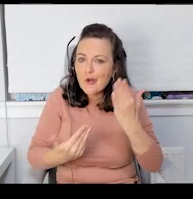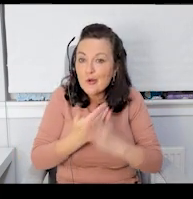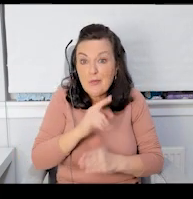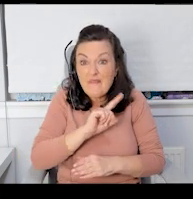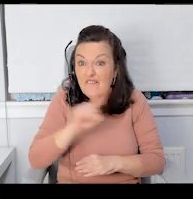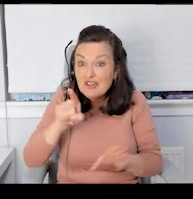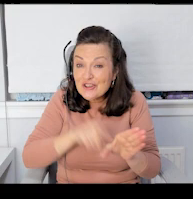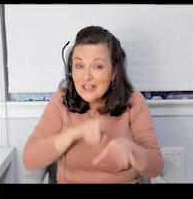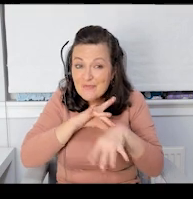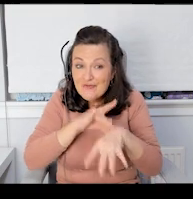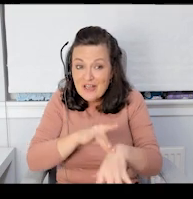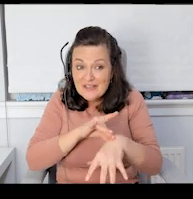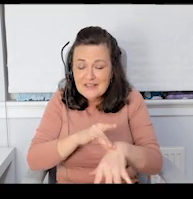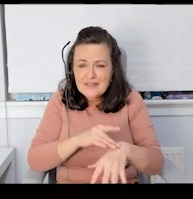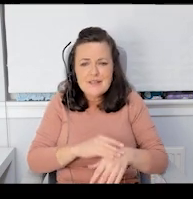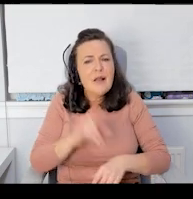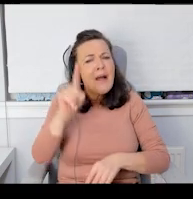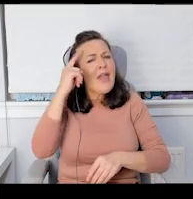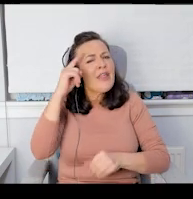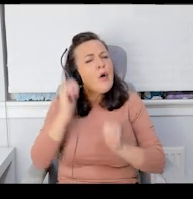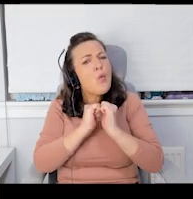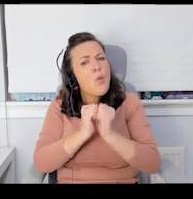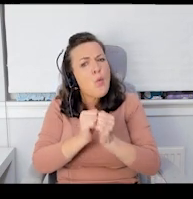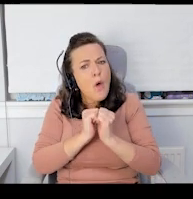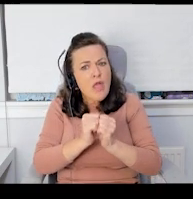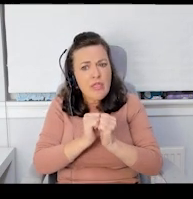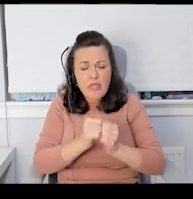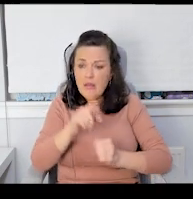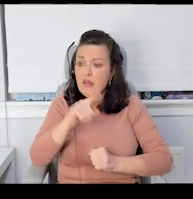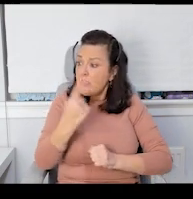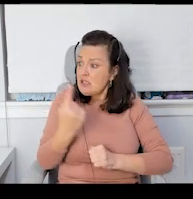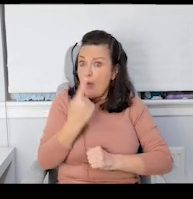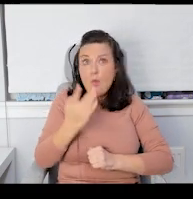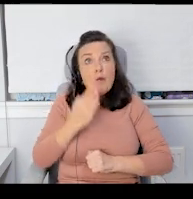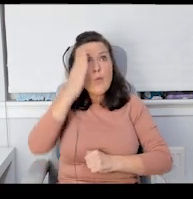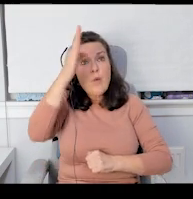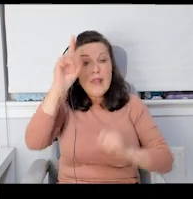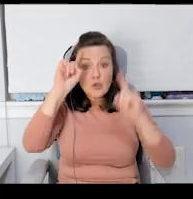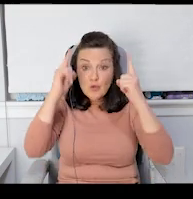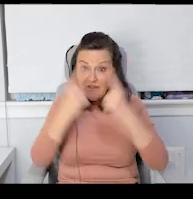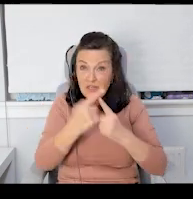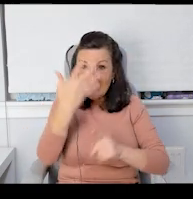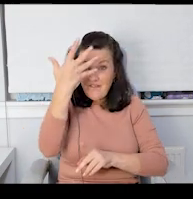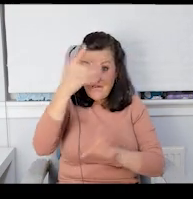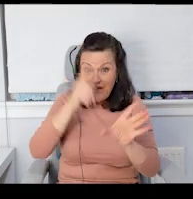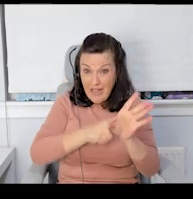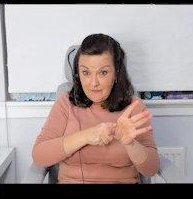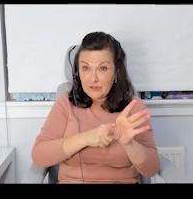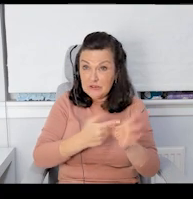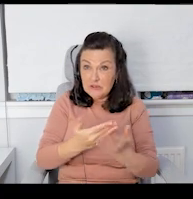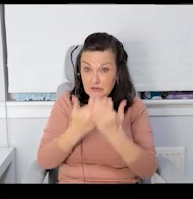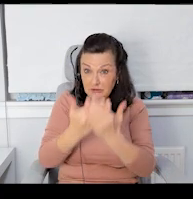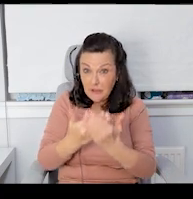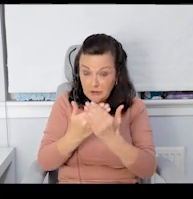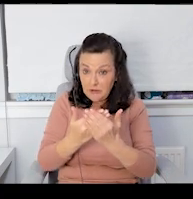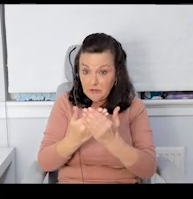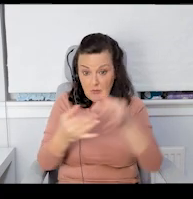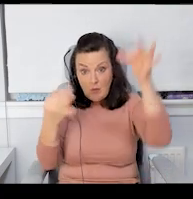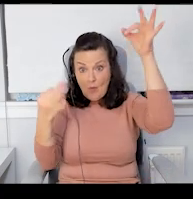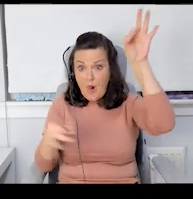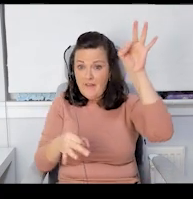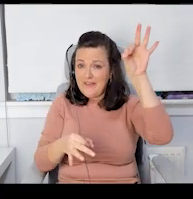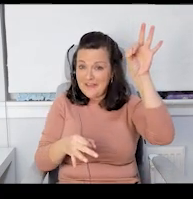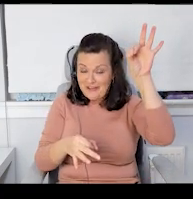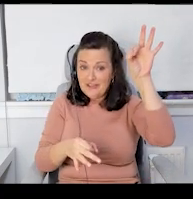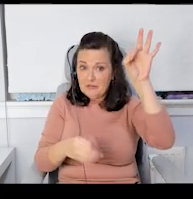So doing an apprenticeship, you get the same qualification at the end of your 5 years as someone who's gone 5 years at uni but with 5 years experience.